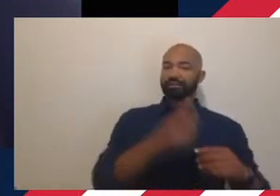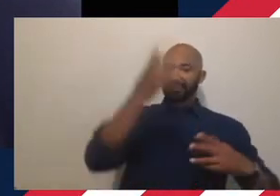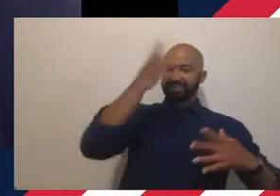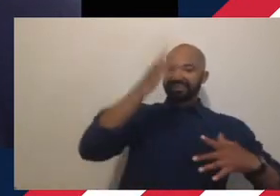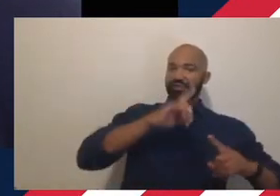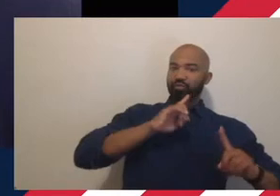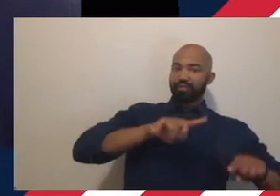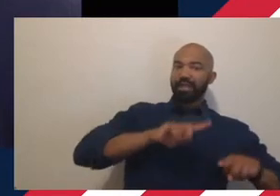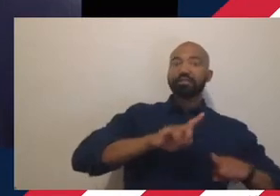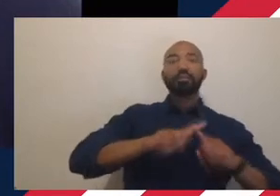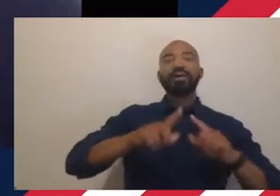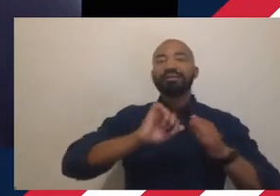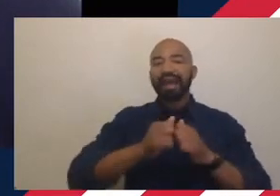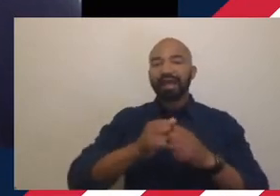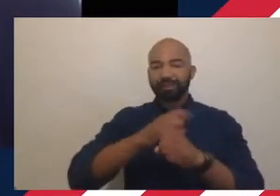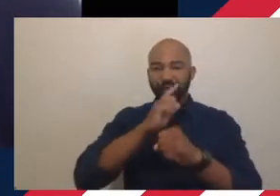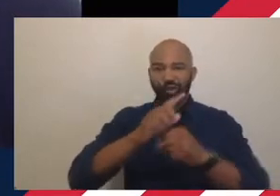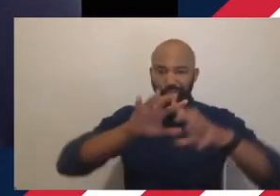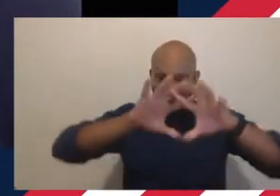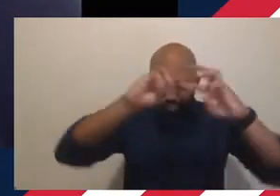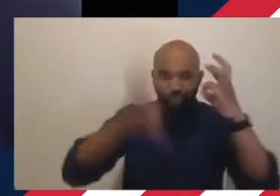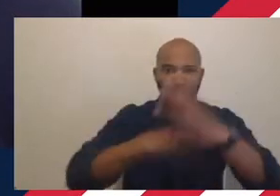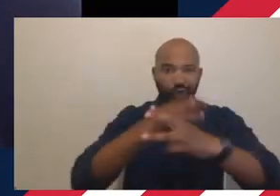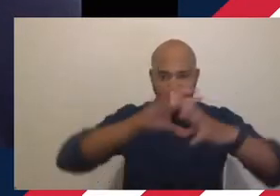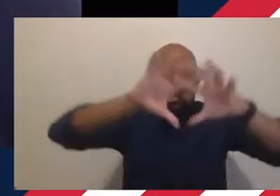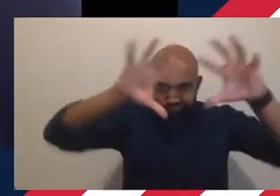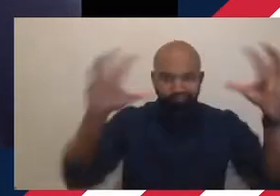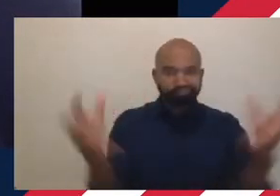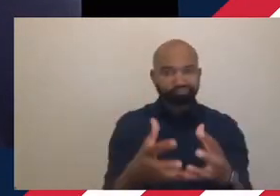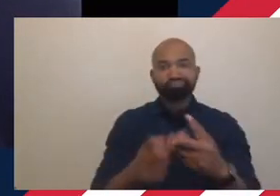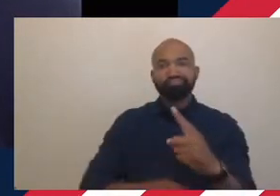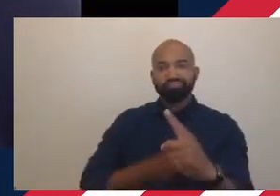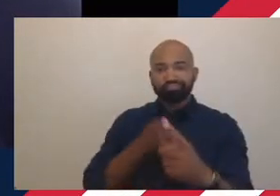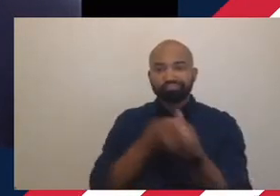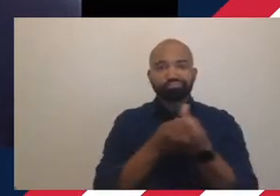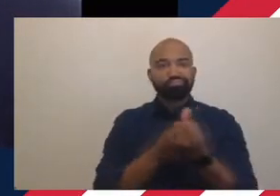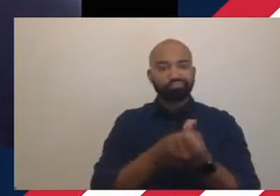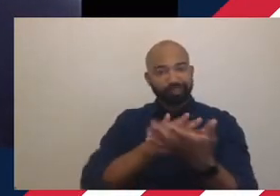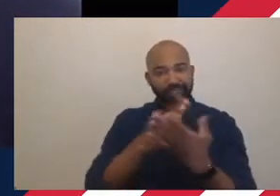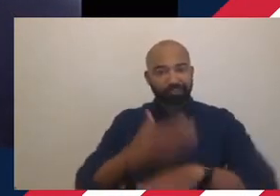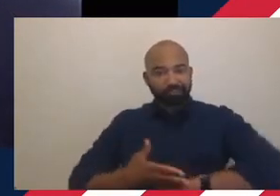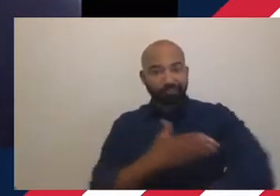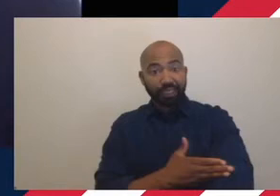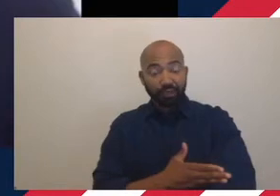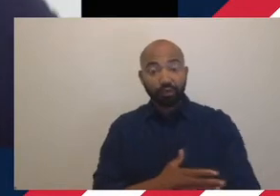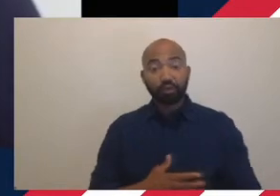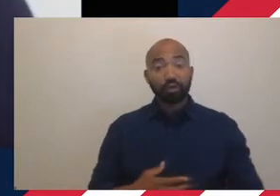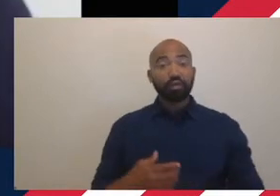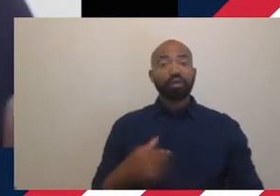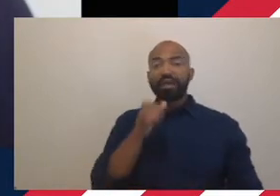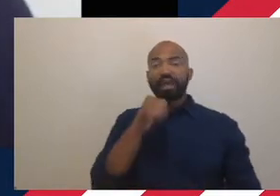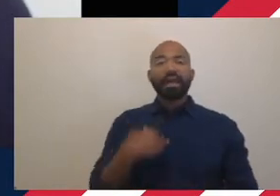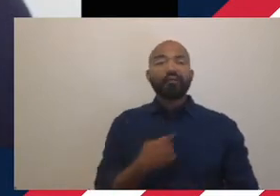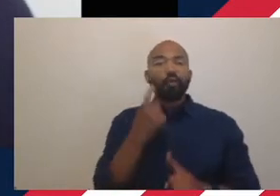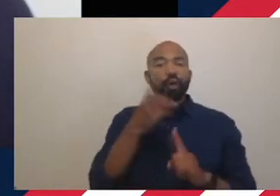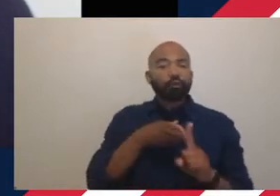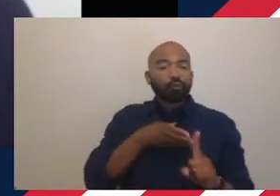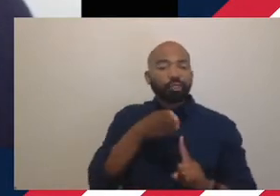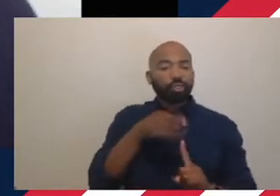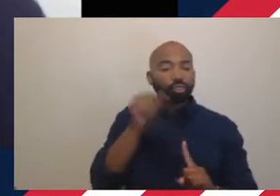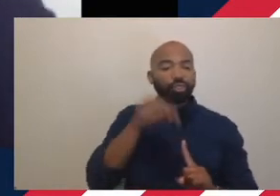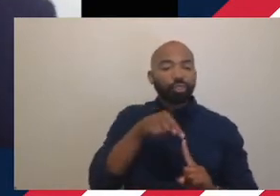responses. So the pandemic has wraparound effects. So we need to make sure that we have a holistic response and that we have a